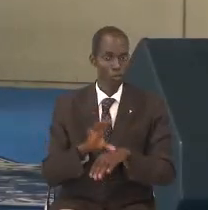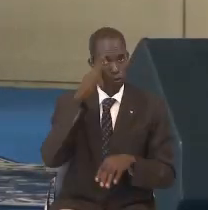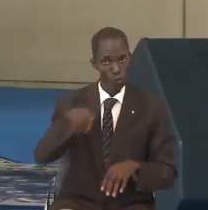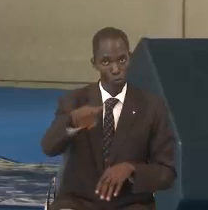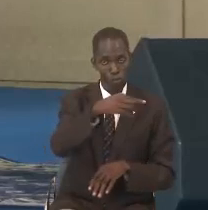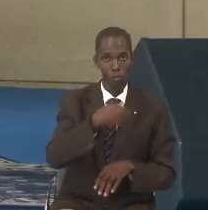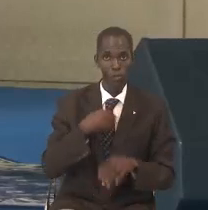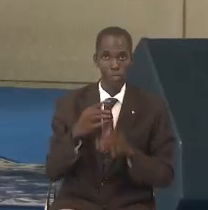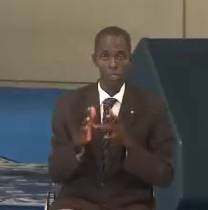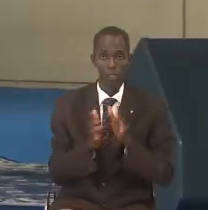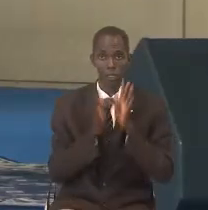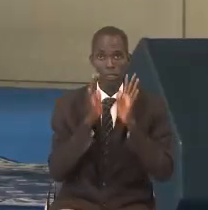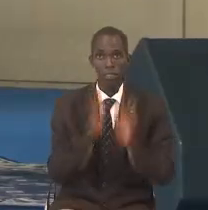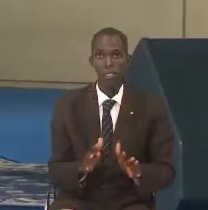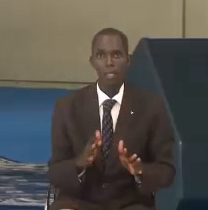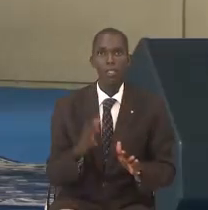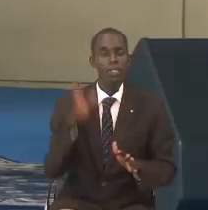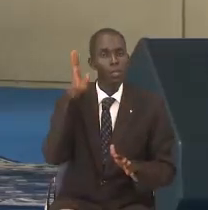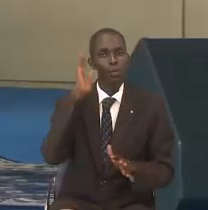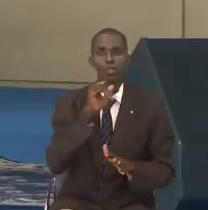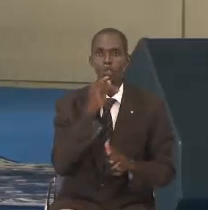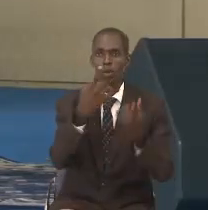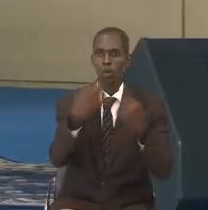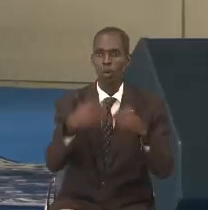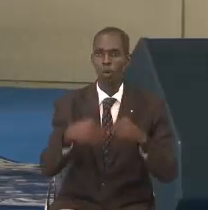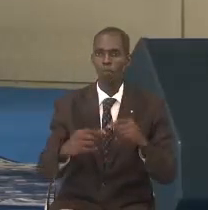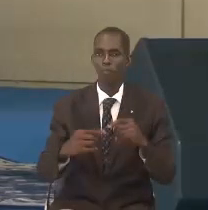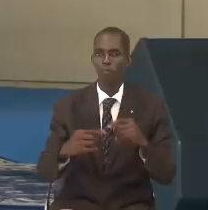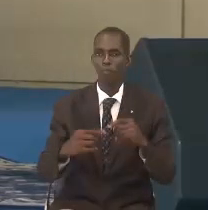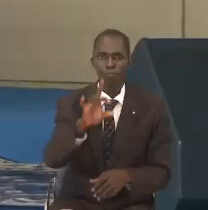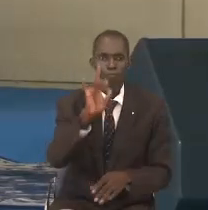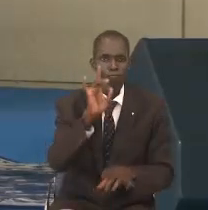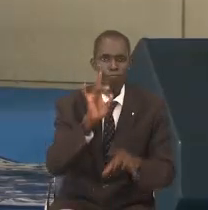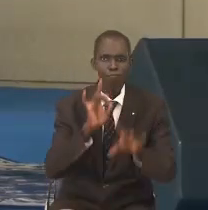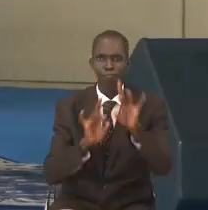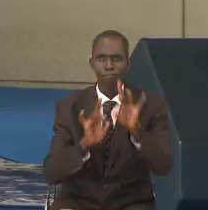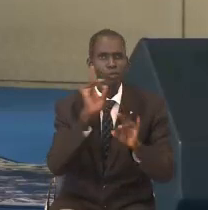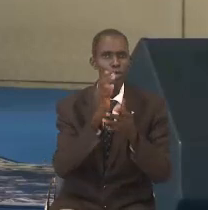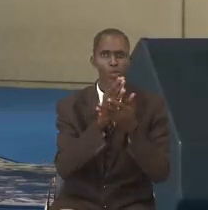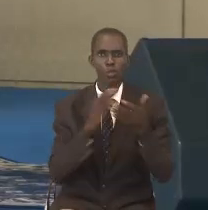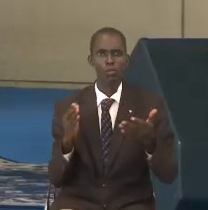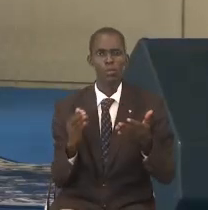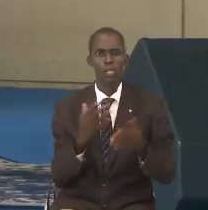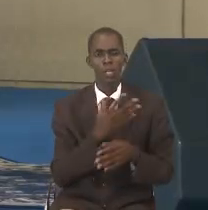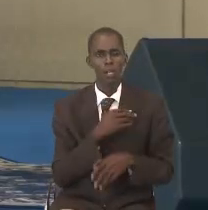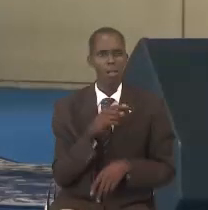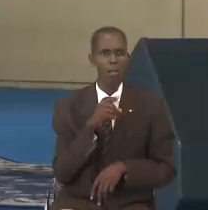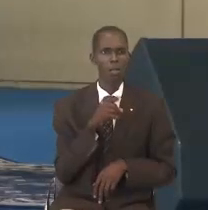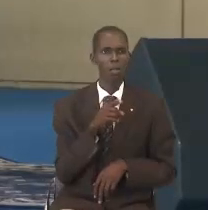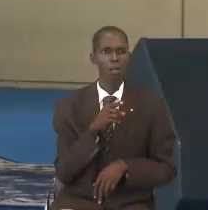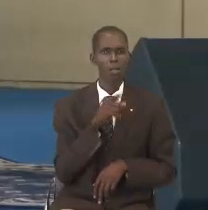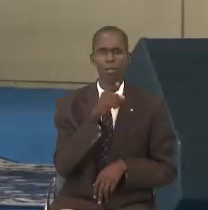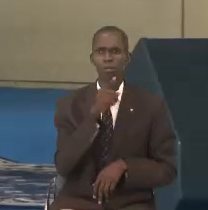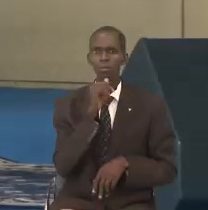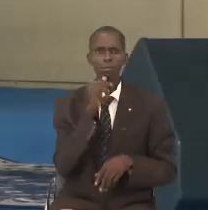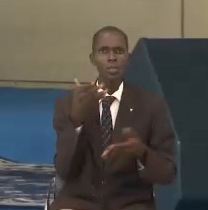comes and he takes some people away and he looks at them and he says, so and so is not here. So and